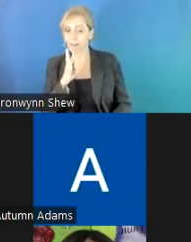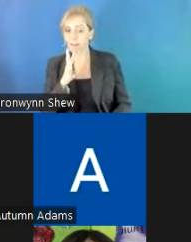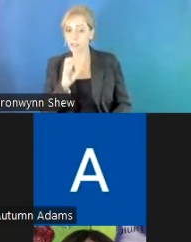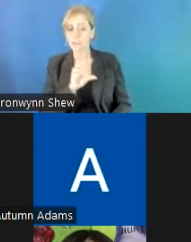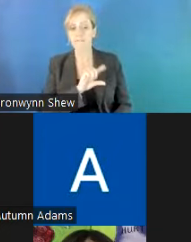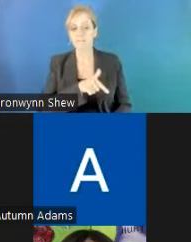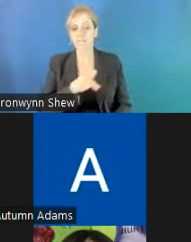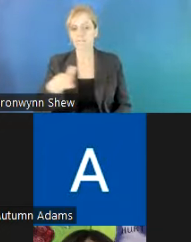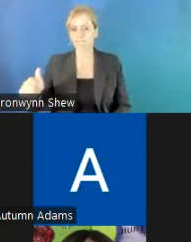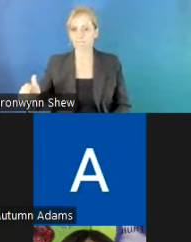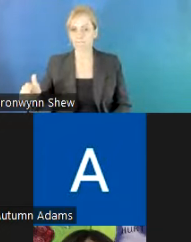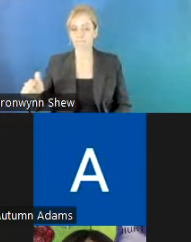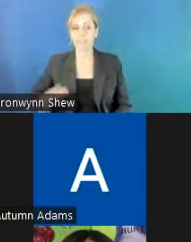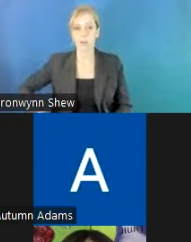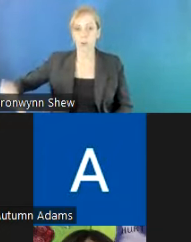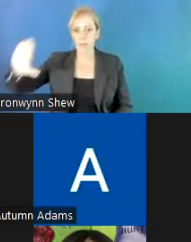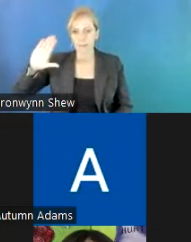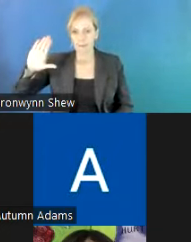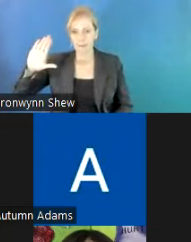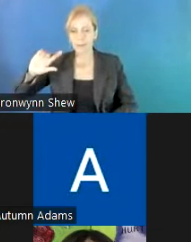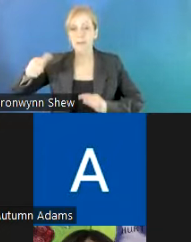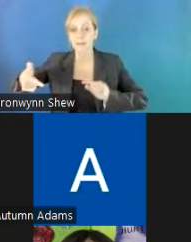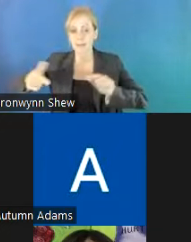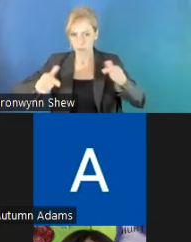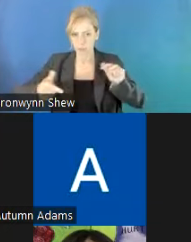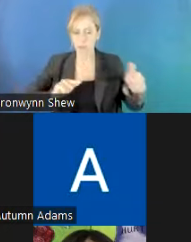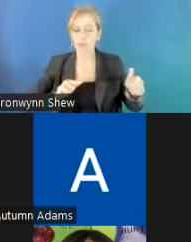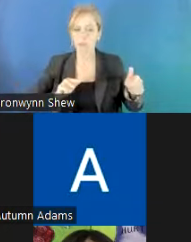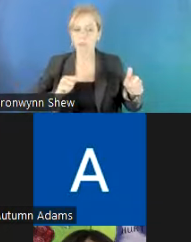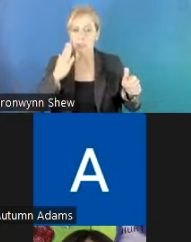so that everybody can have undivided attention.